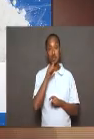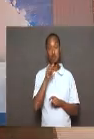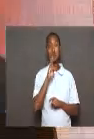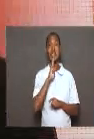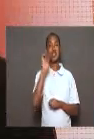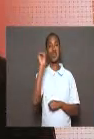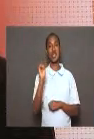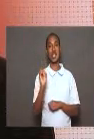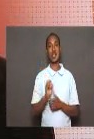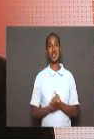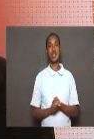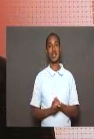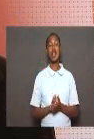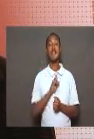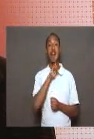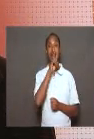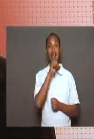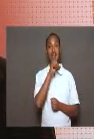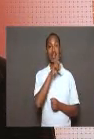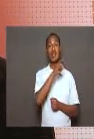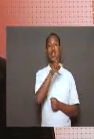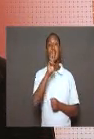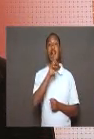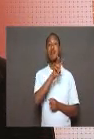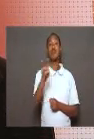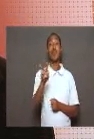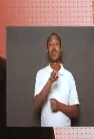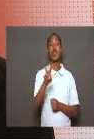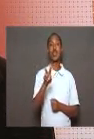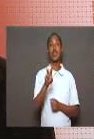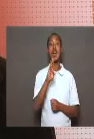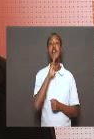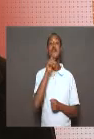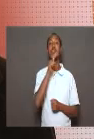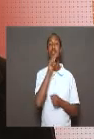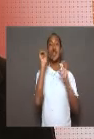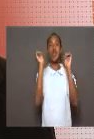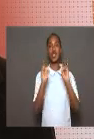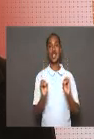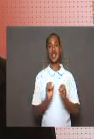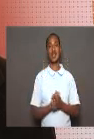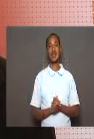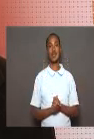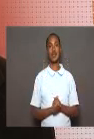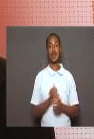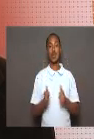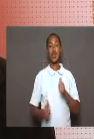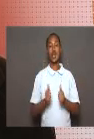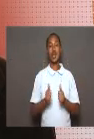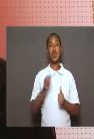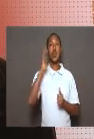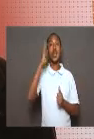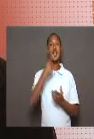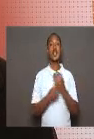oxide. In fact, they are both amphoteric oxides, which we will